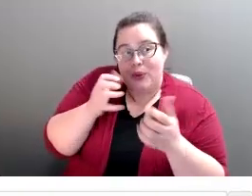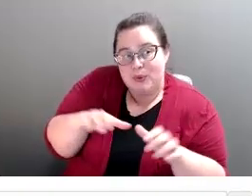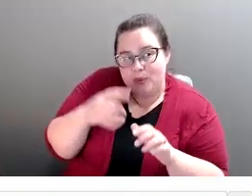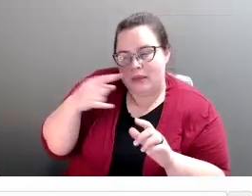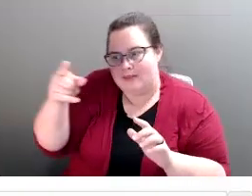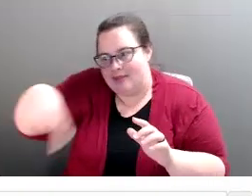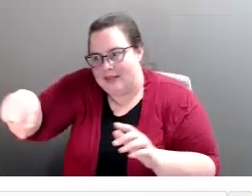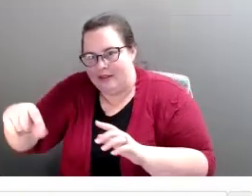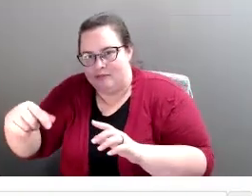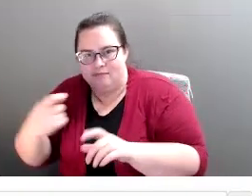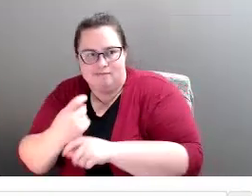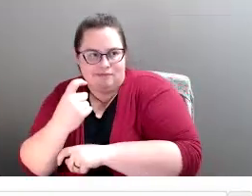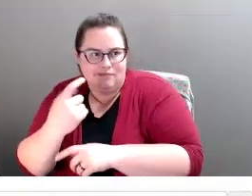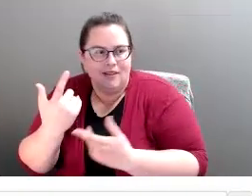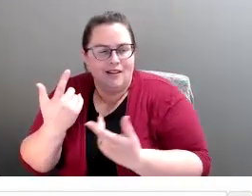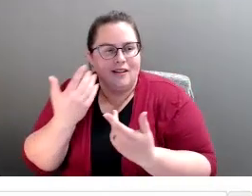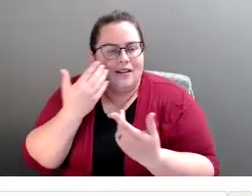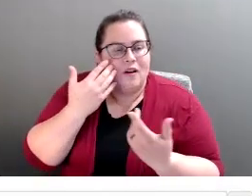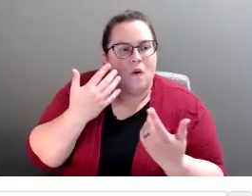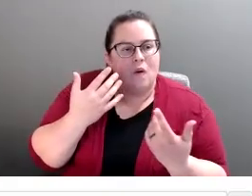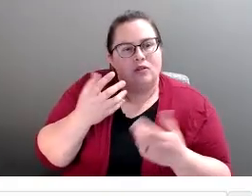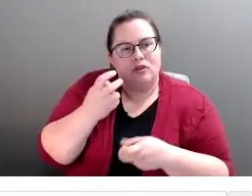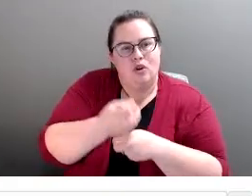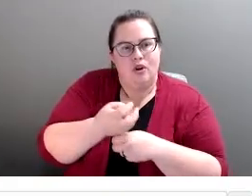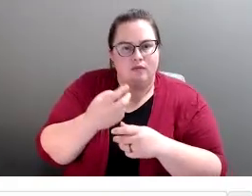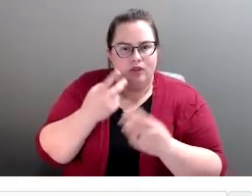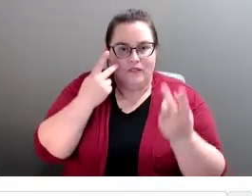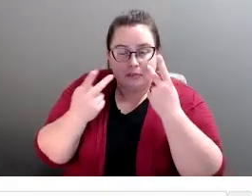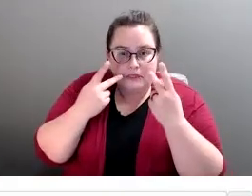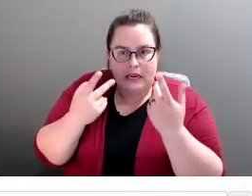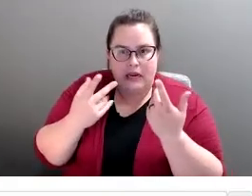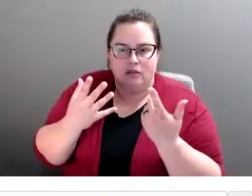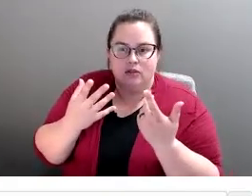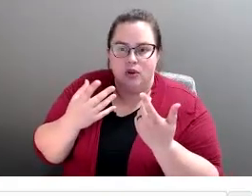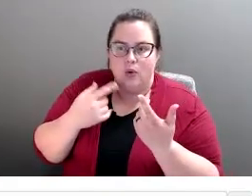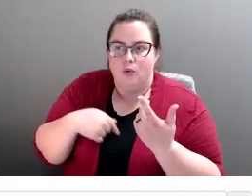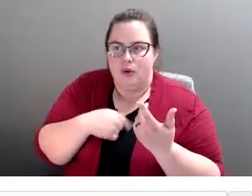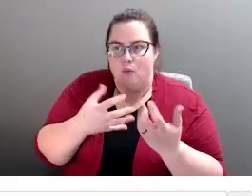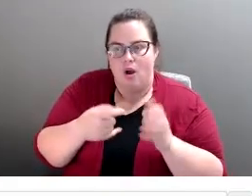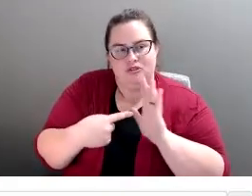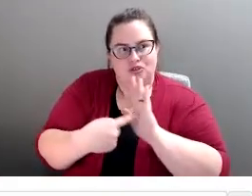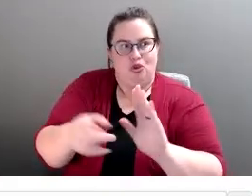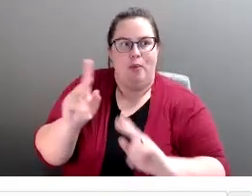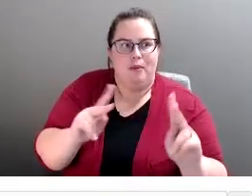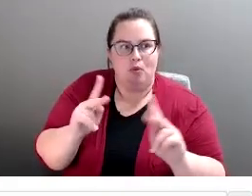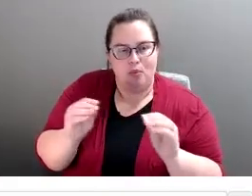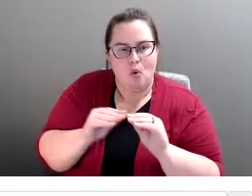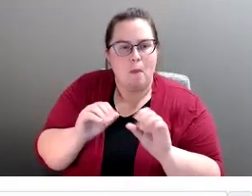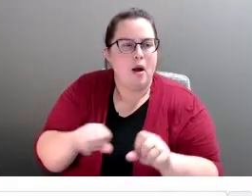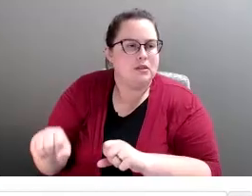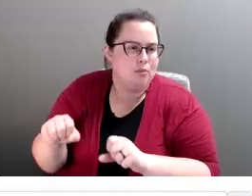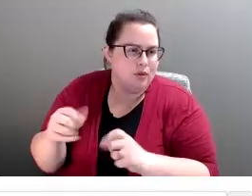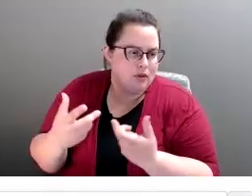it's hard to get the visibility. And part of our motivation, honestly, is to show this so more people can see possibilities of this. We've